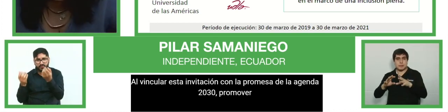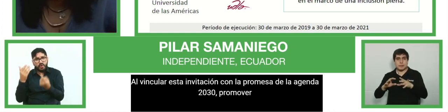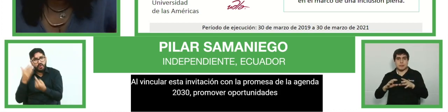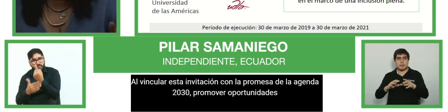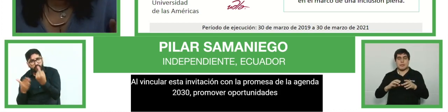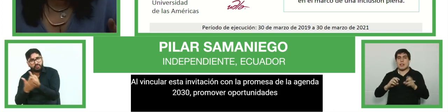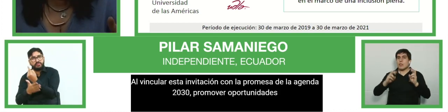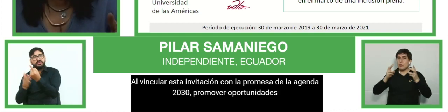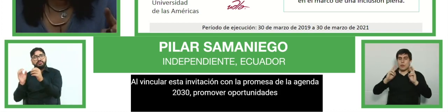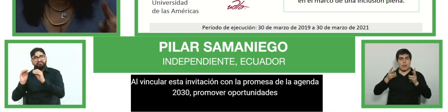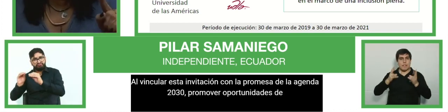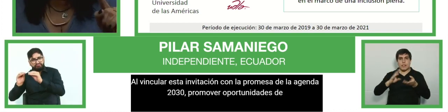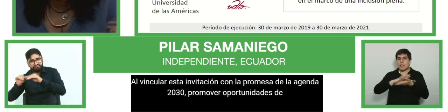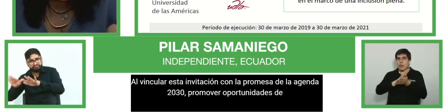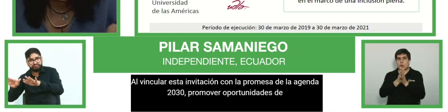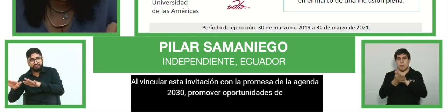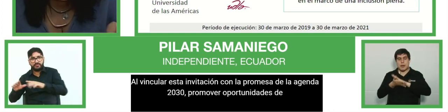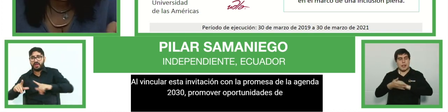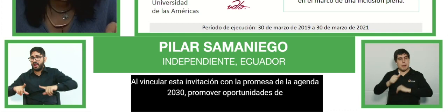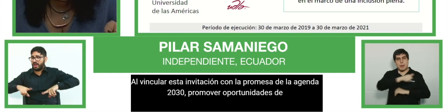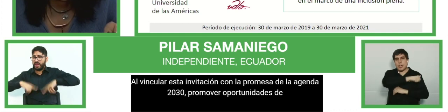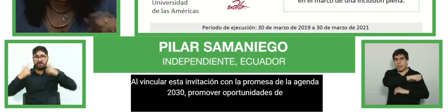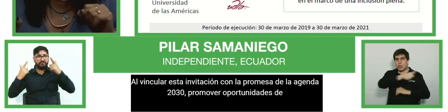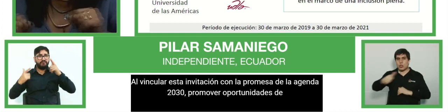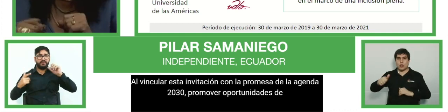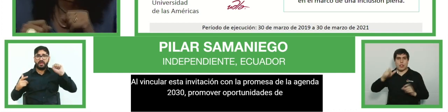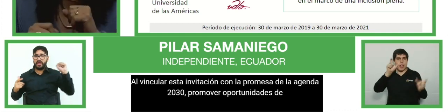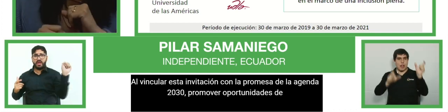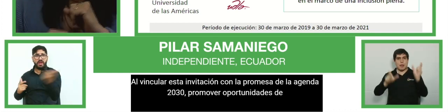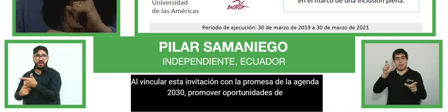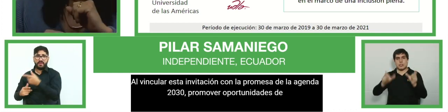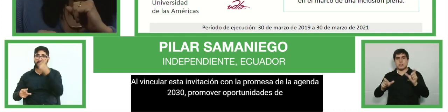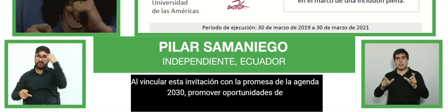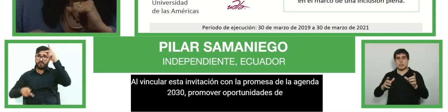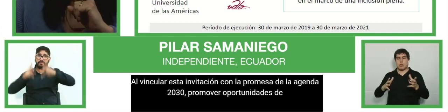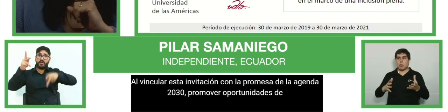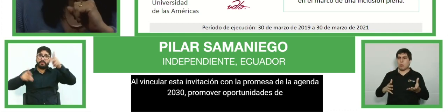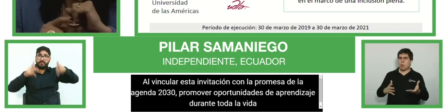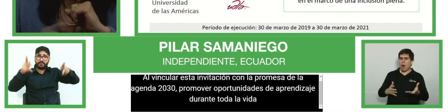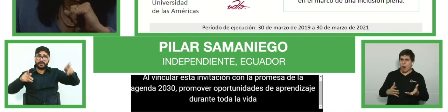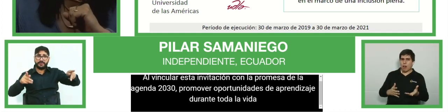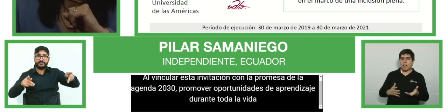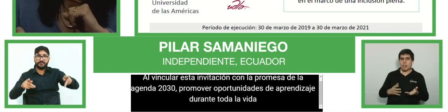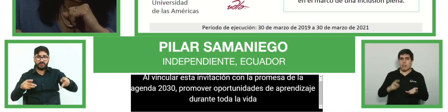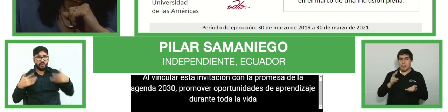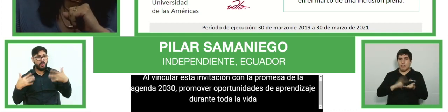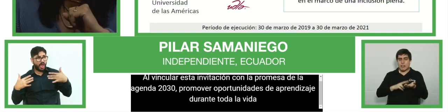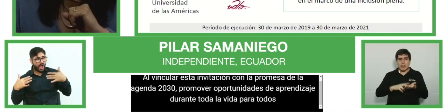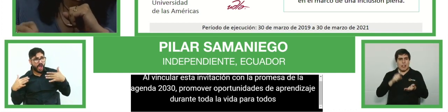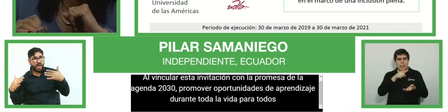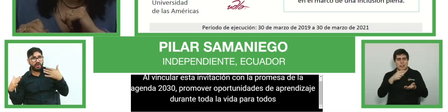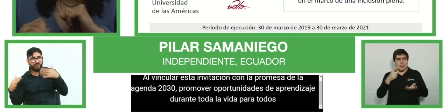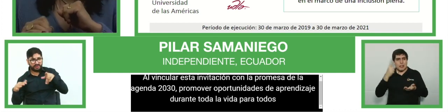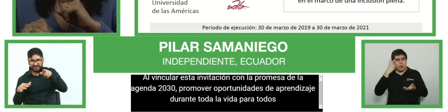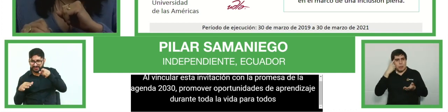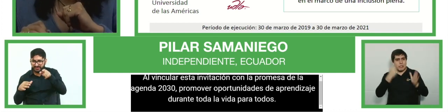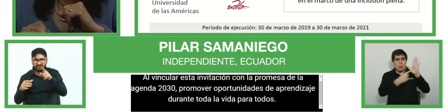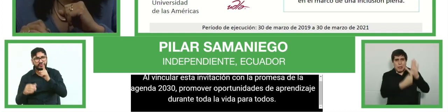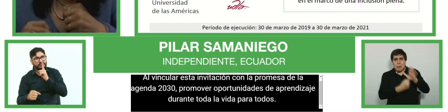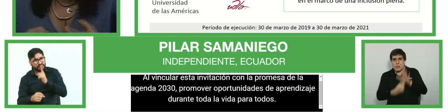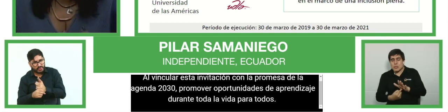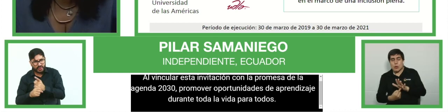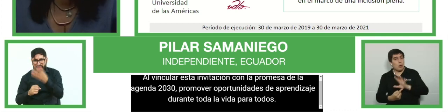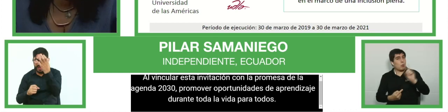Wow. As a moral imperative that doesn't admit any exclusions or exceptions. So it's not